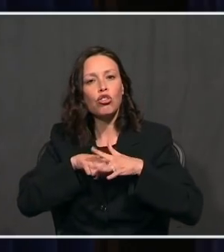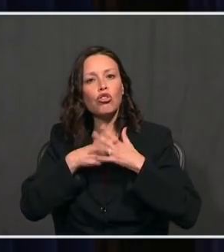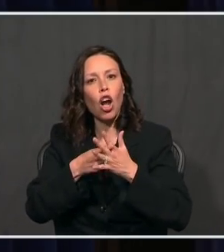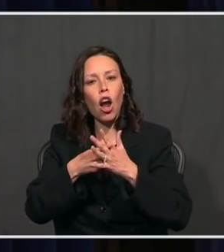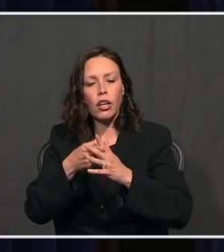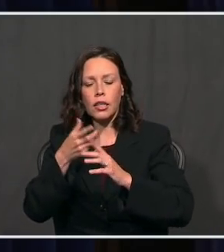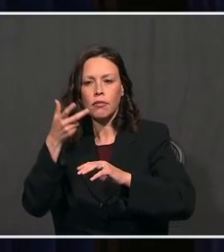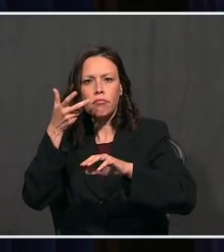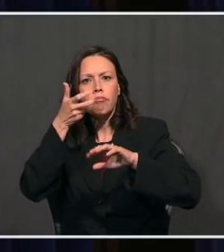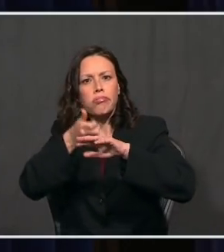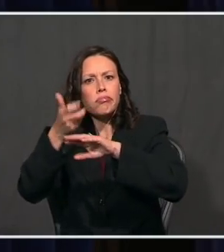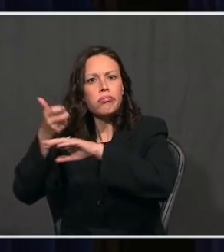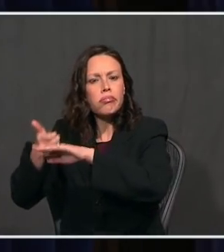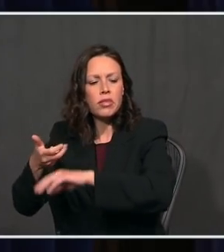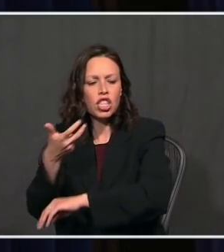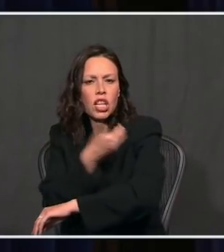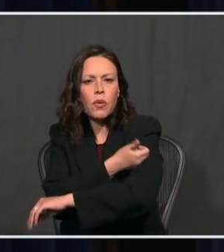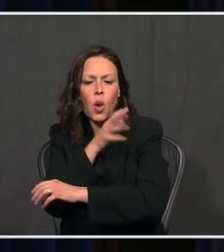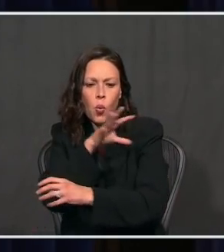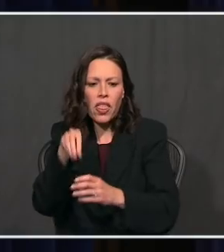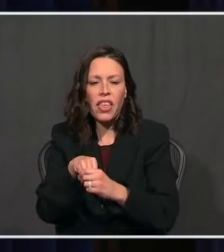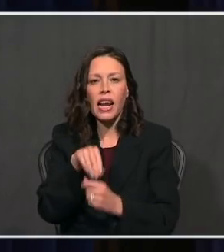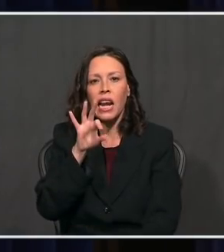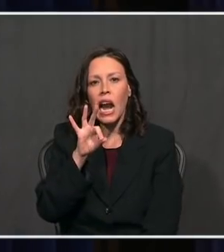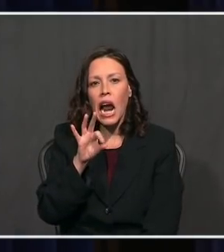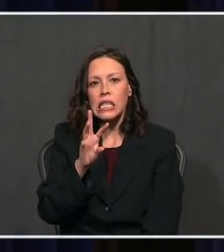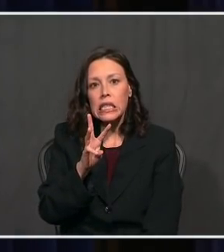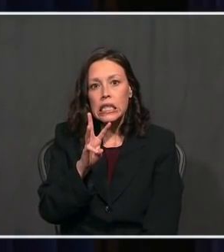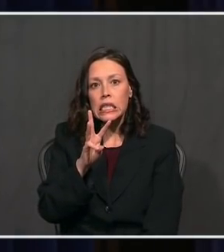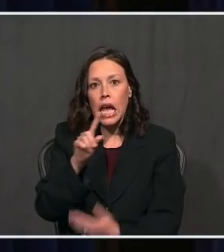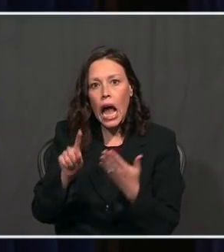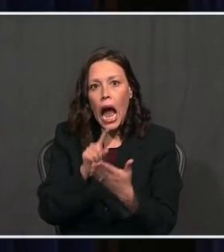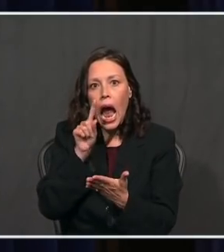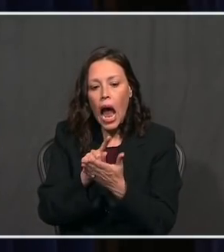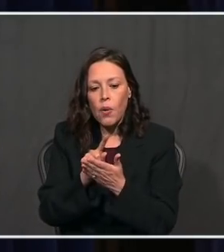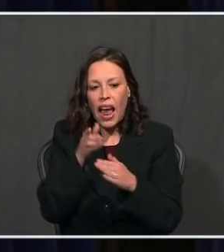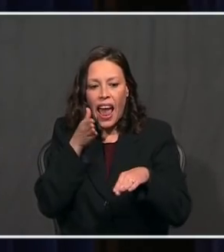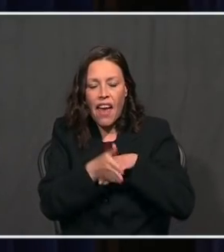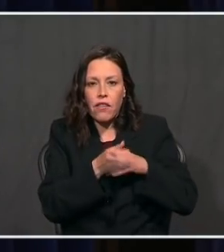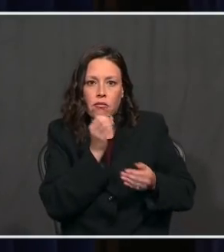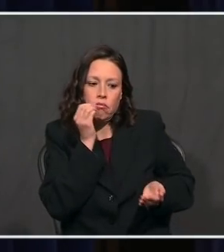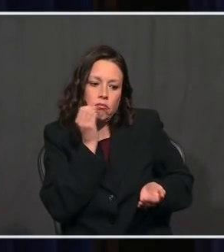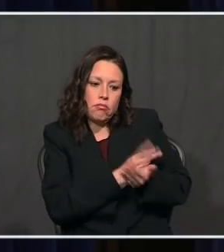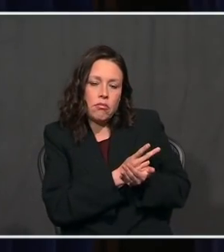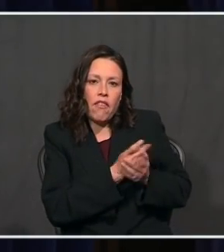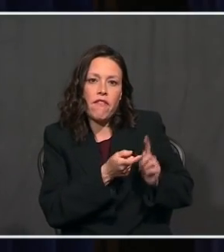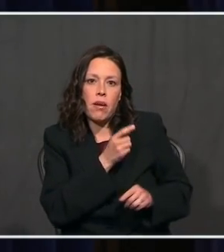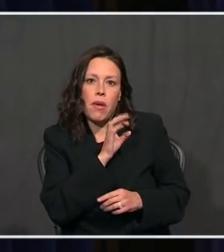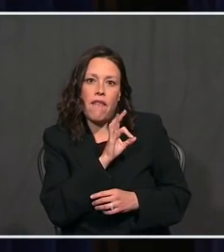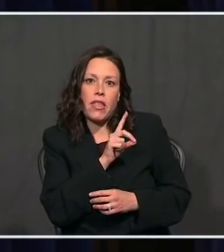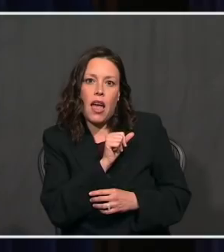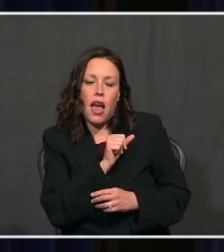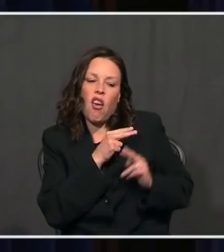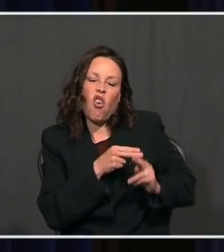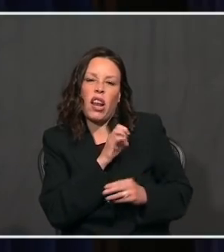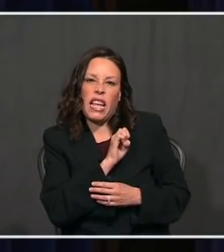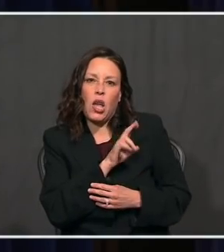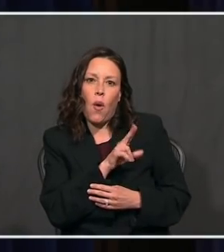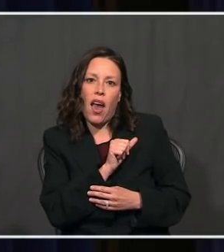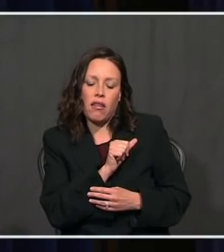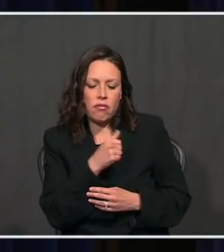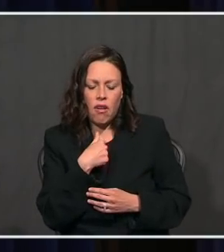have shots in arms within 96 hours of EUA. That's what I believe with all my